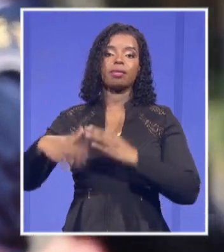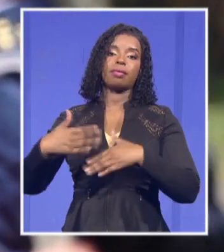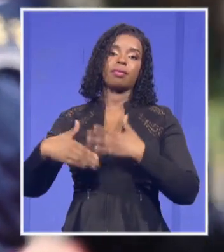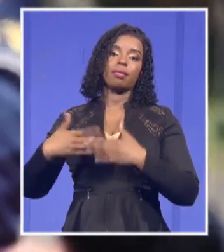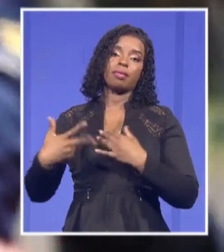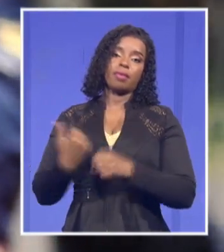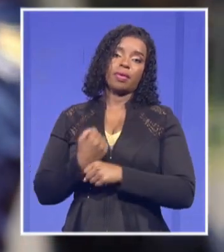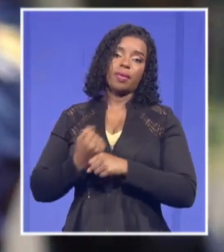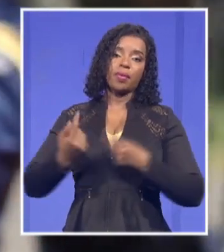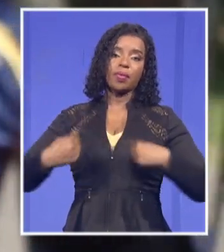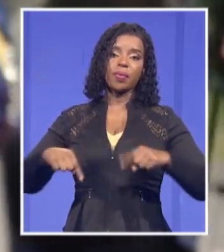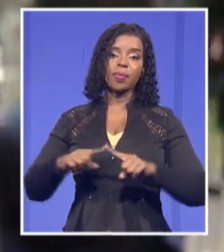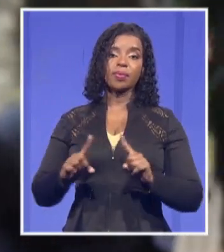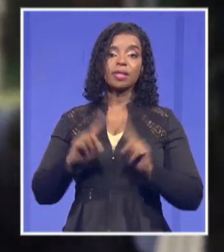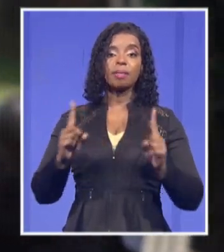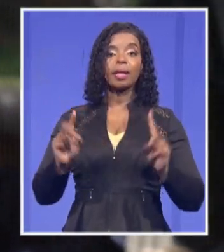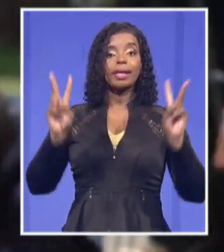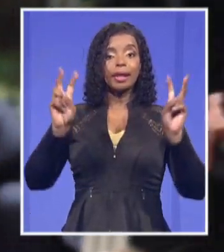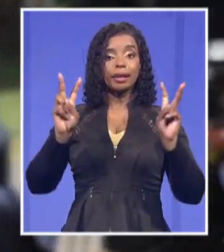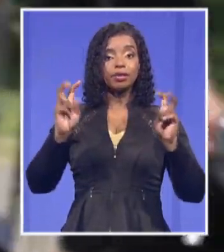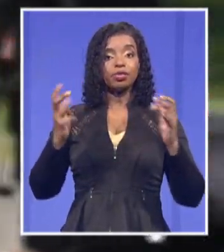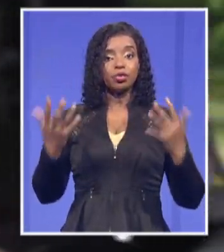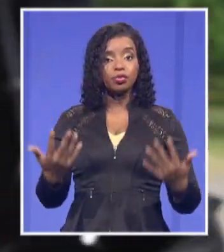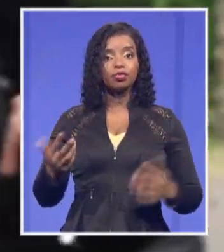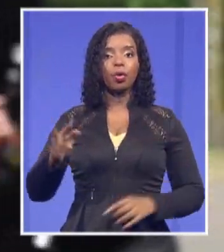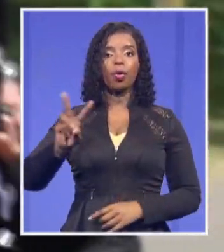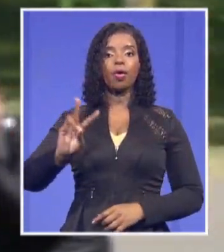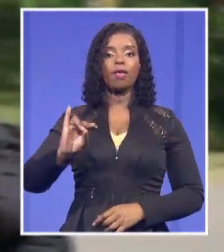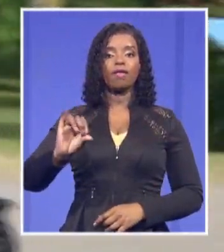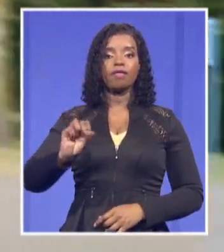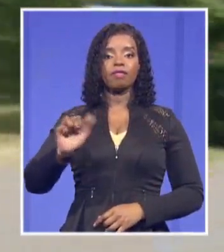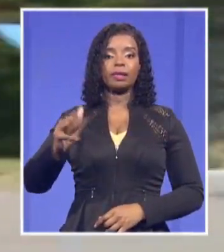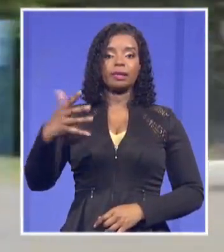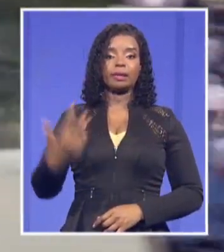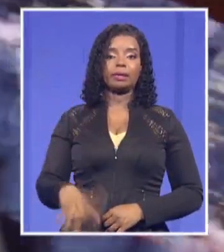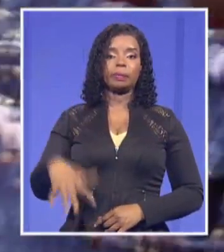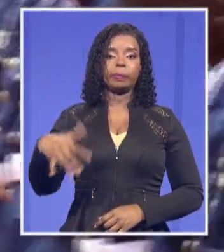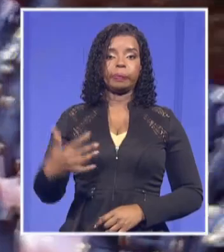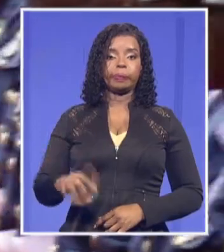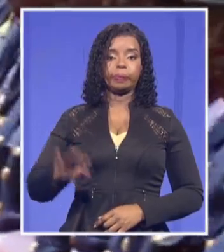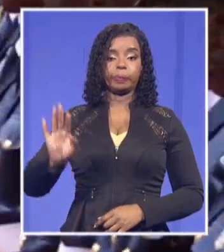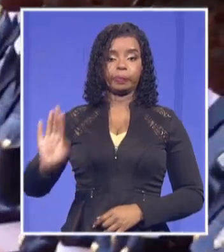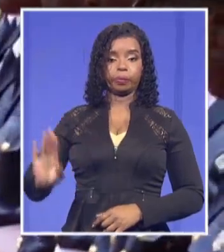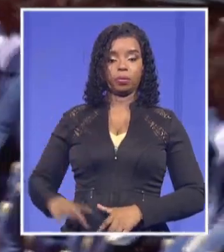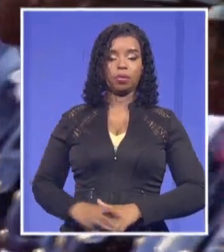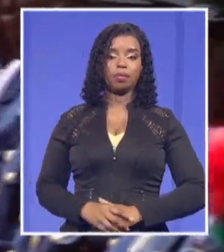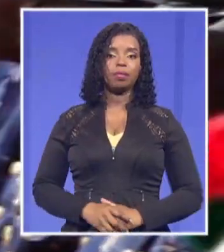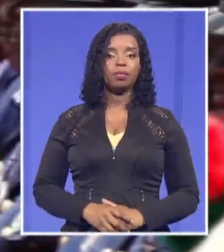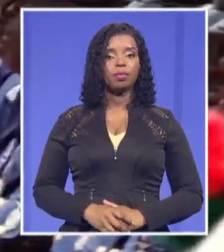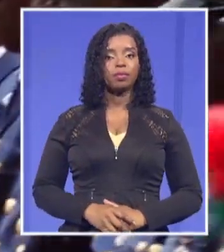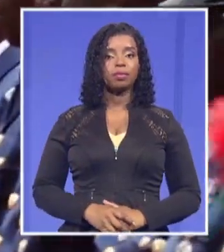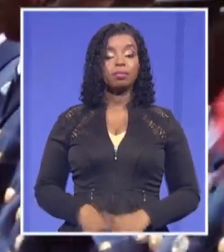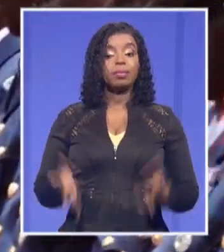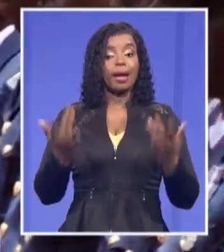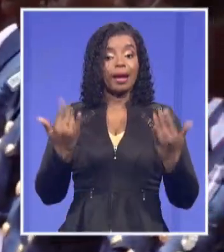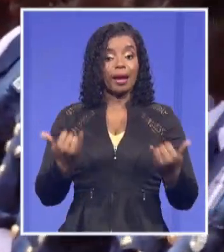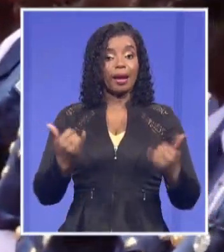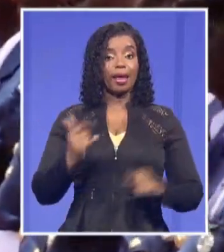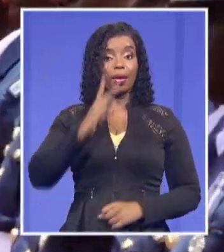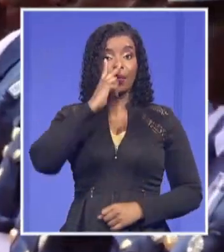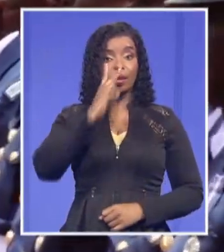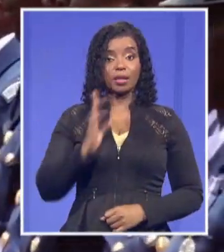there for. And therefore, the issue of visa is going to be high on the agenda. So we're watching the footage now. We're watching President Cyril